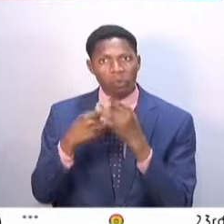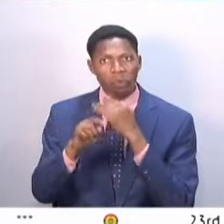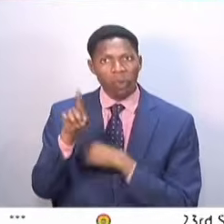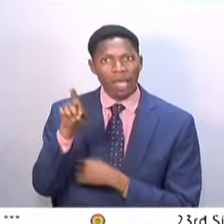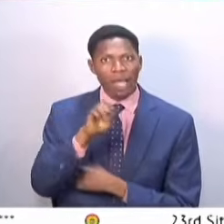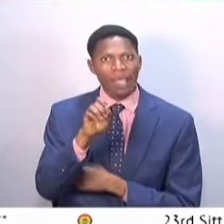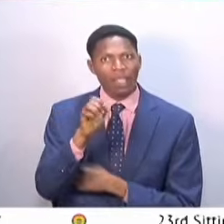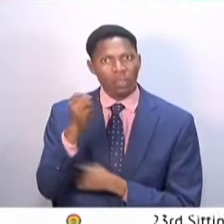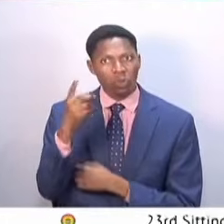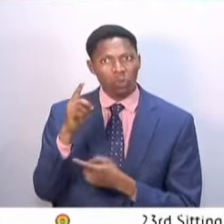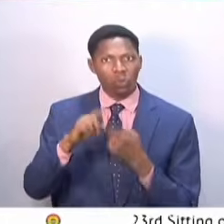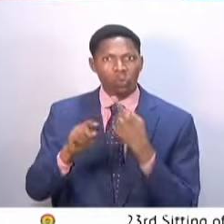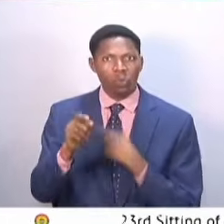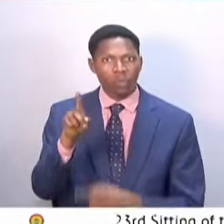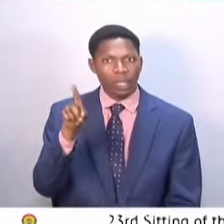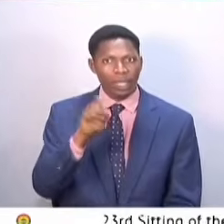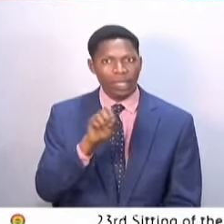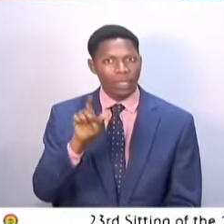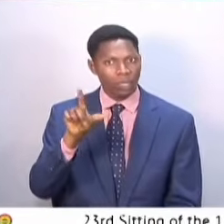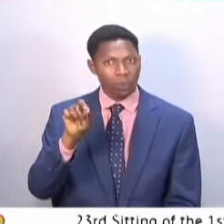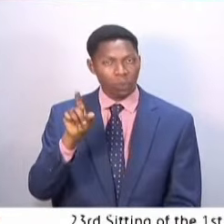to 120